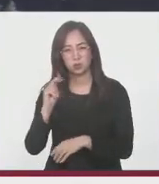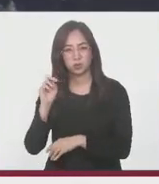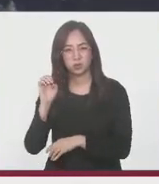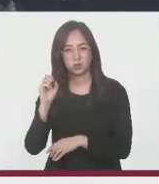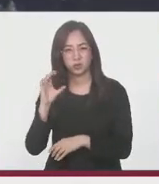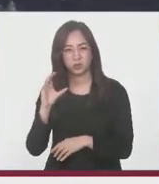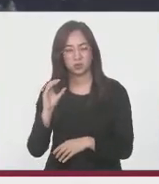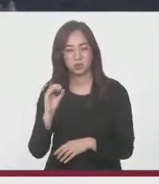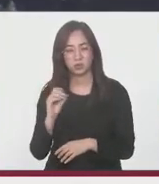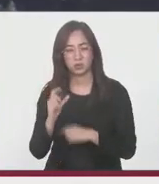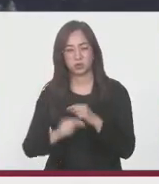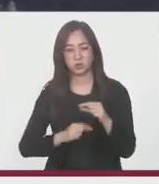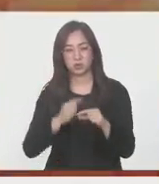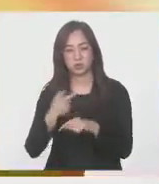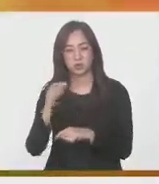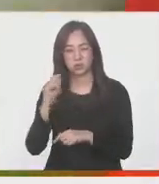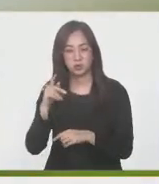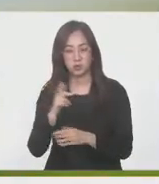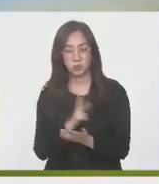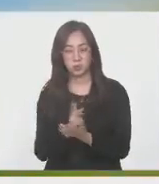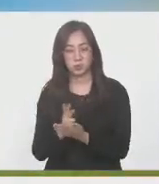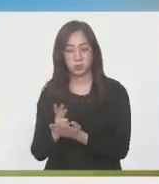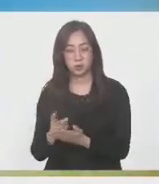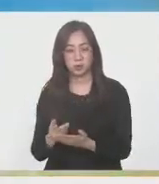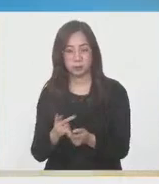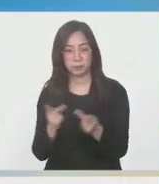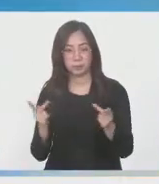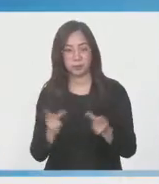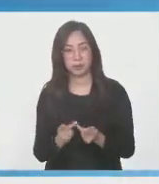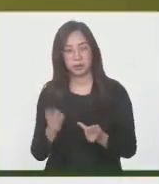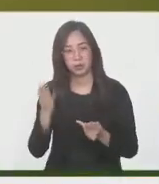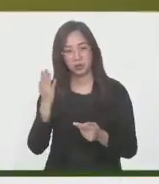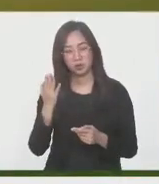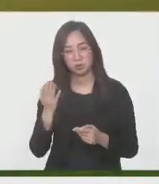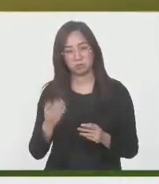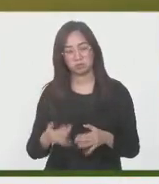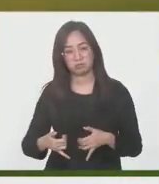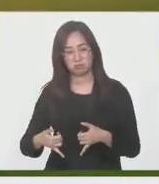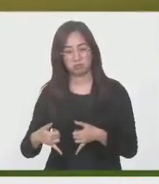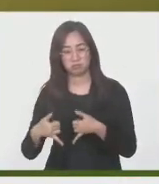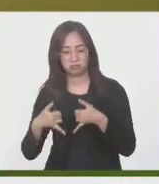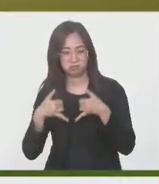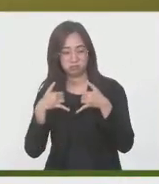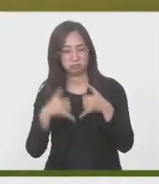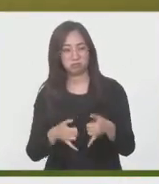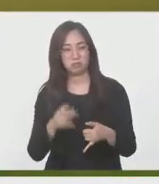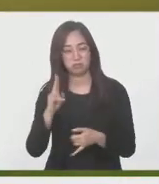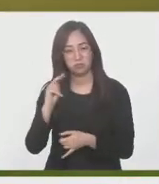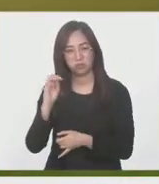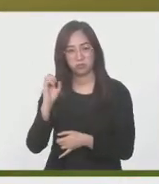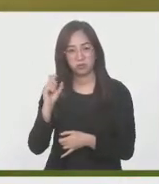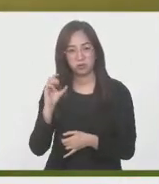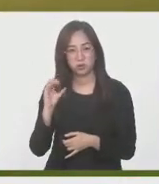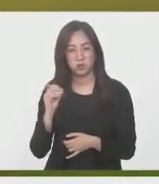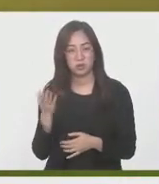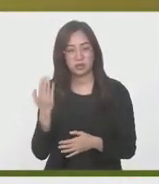Geopark designation. This prestigious recognition was granted by UNESCO just last